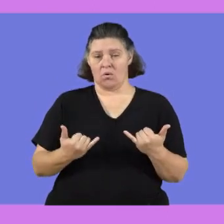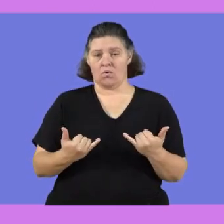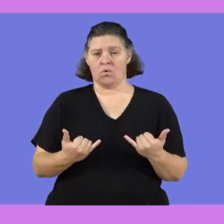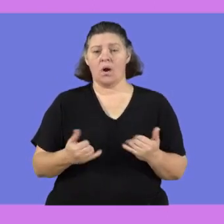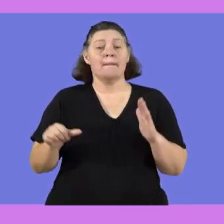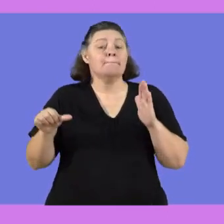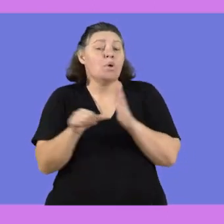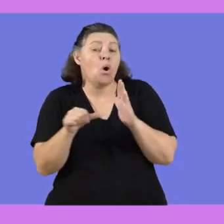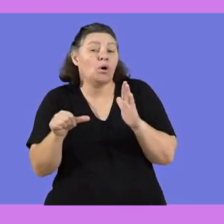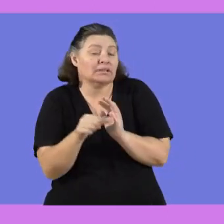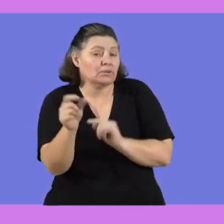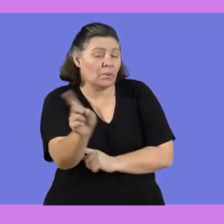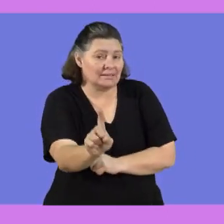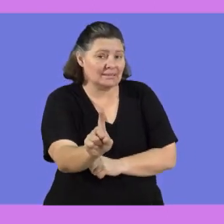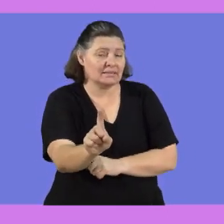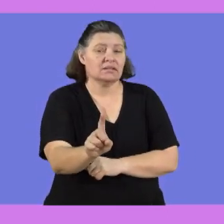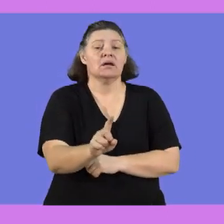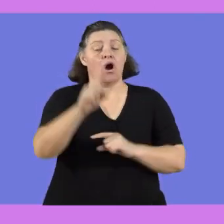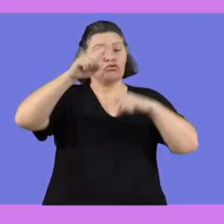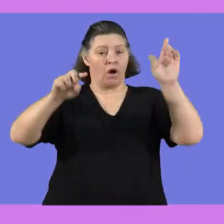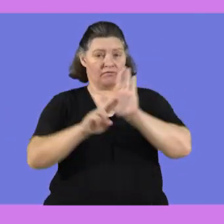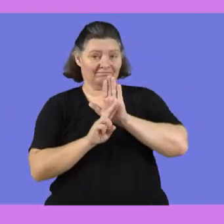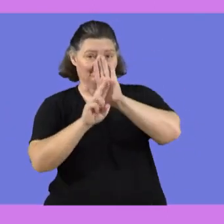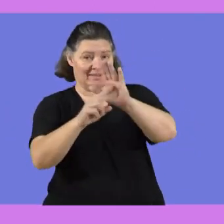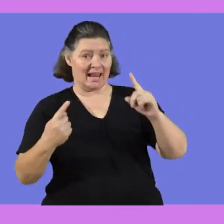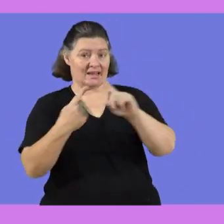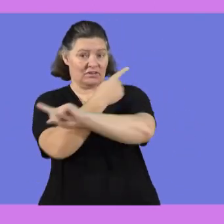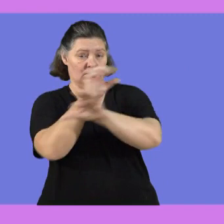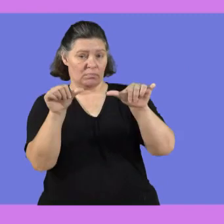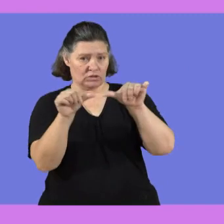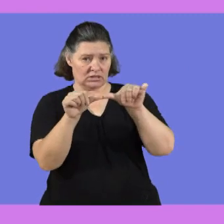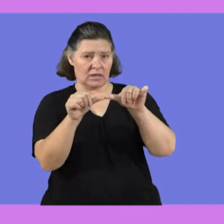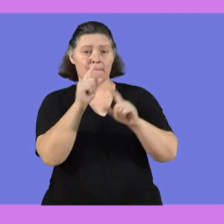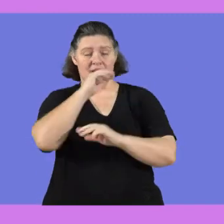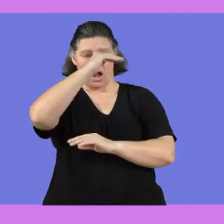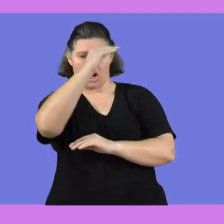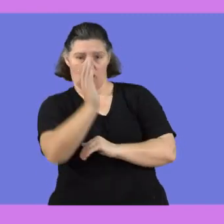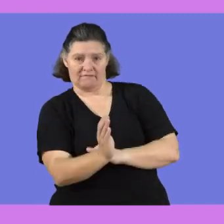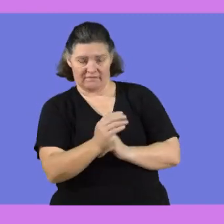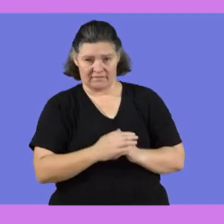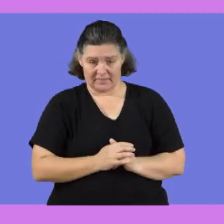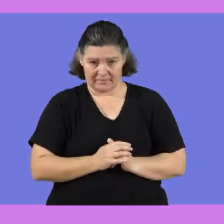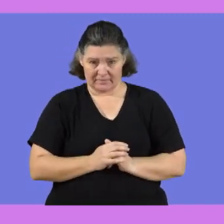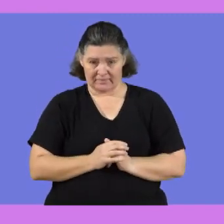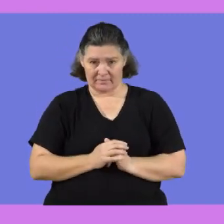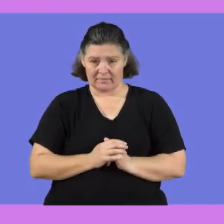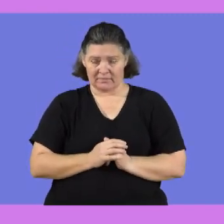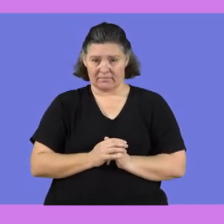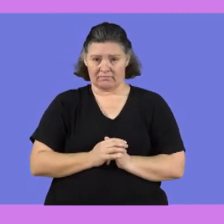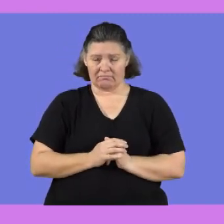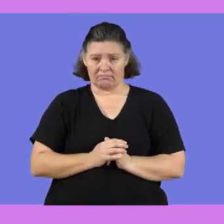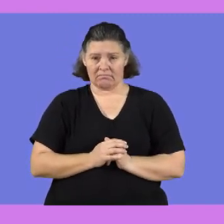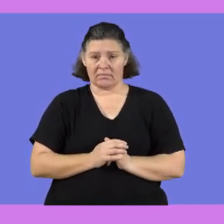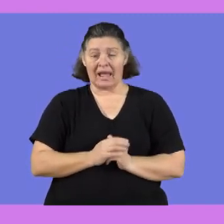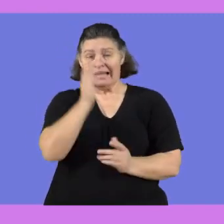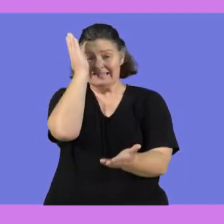saying, number one, what is key is that the graph representing the inverse proportion is a curve. Remember, the